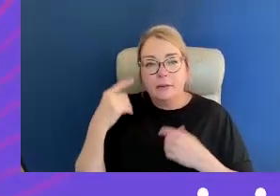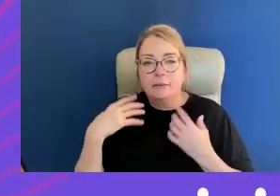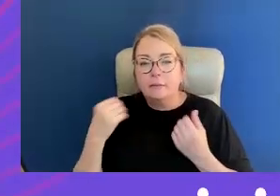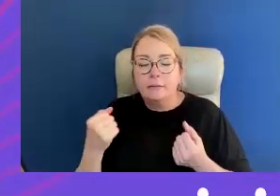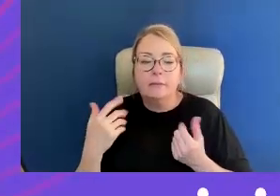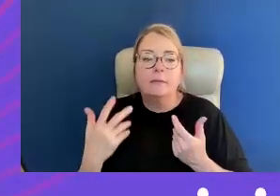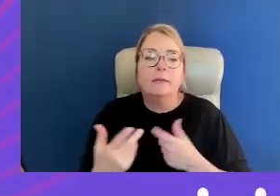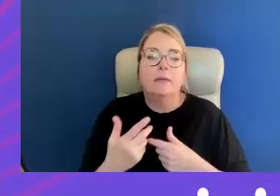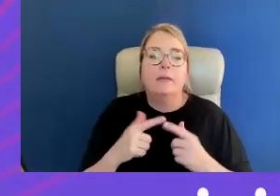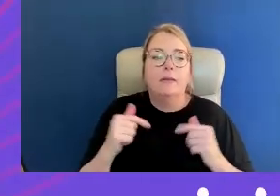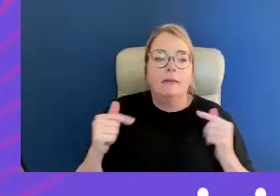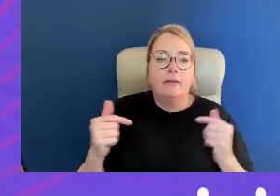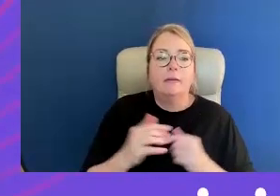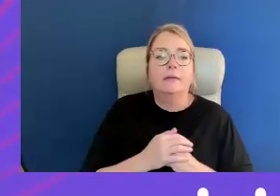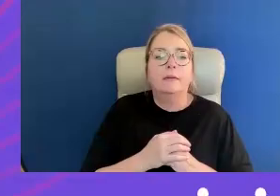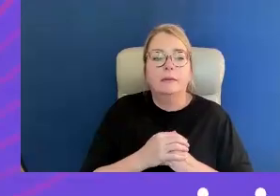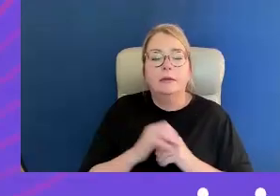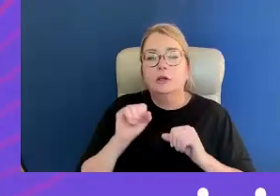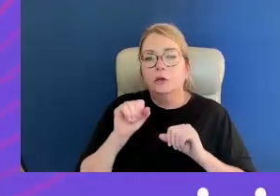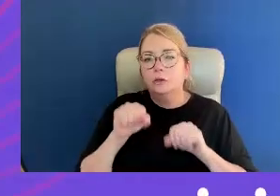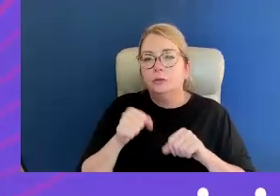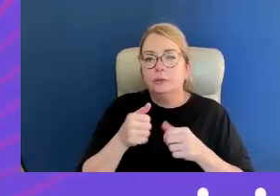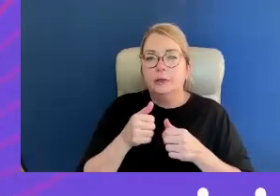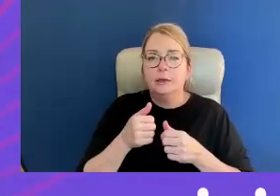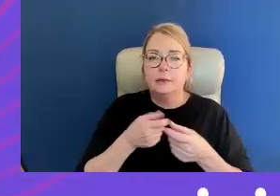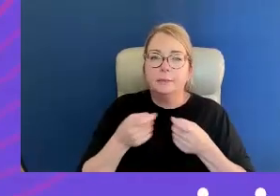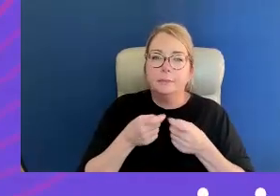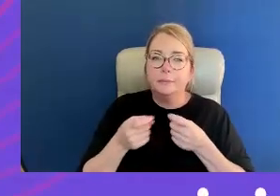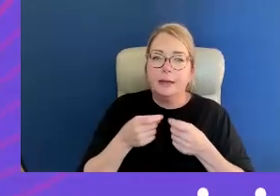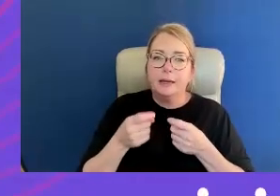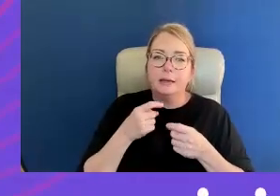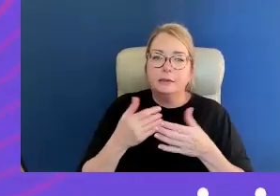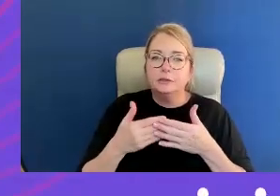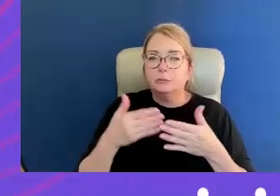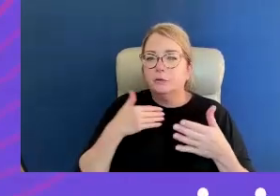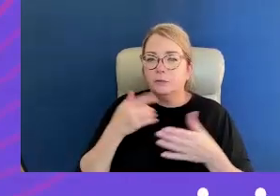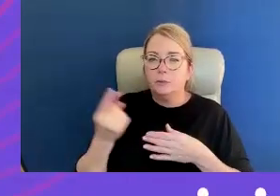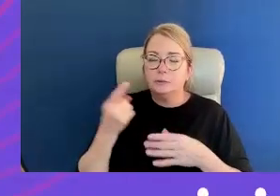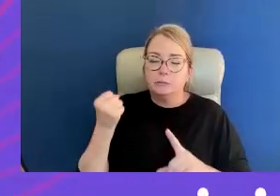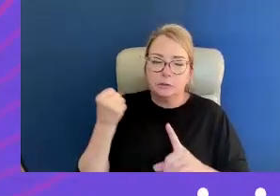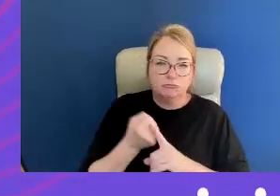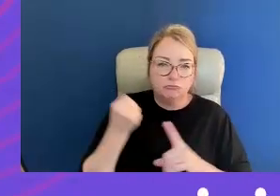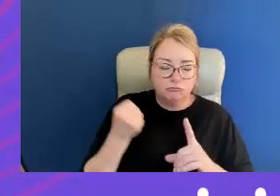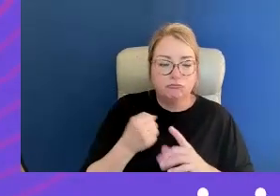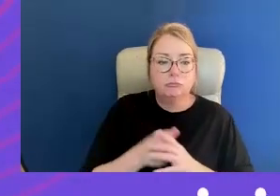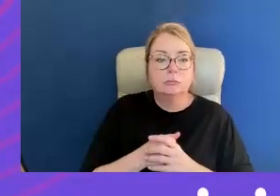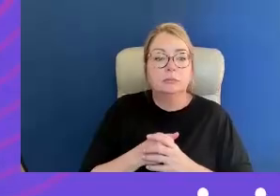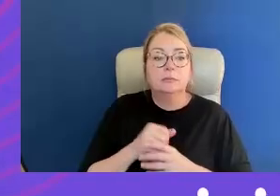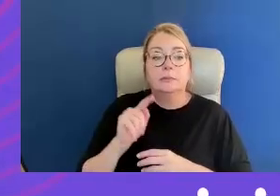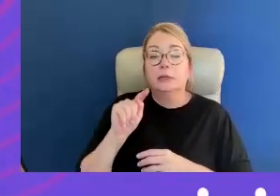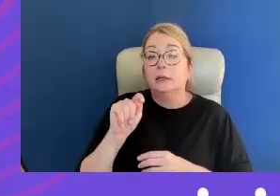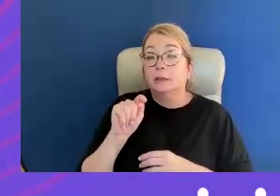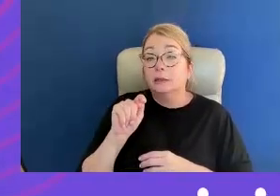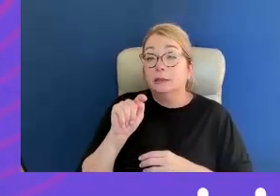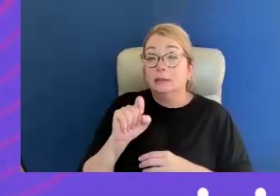with tools to manage their health proactively, not just reactively. So these first set of options is your telehealth